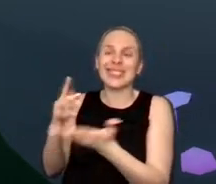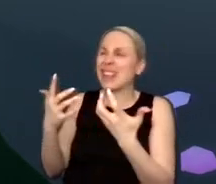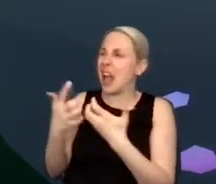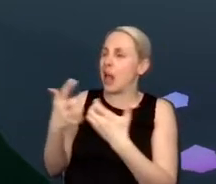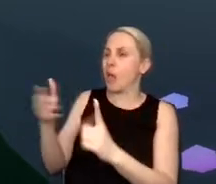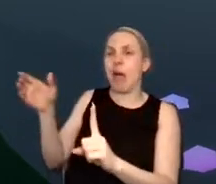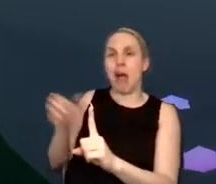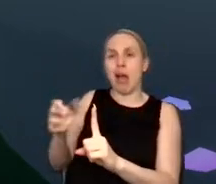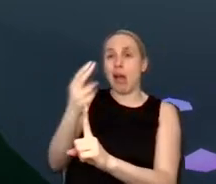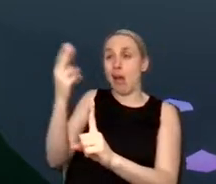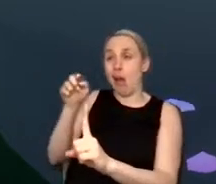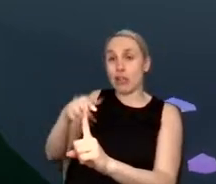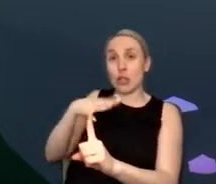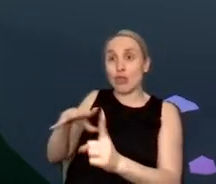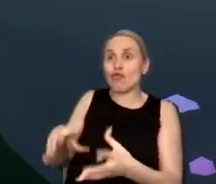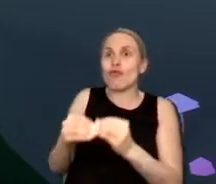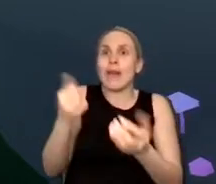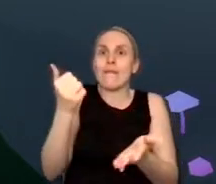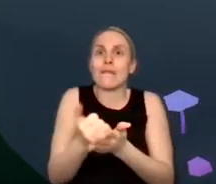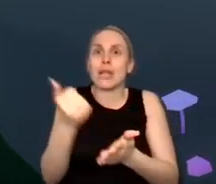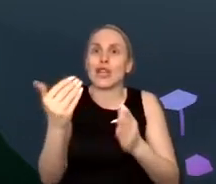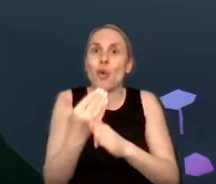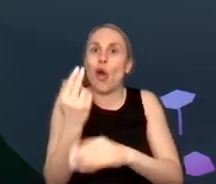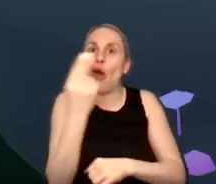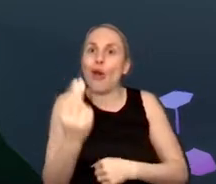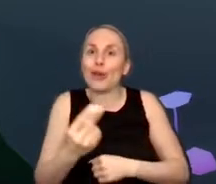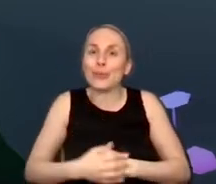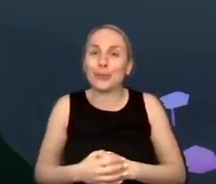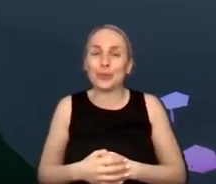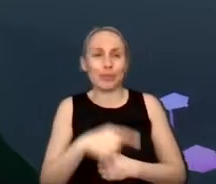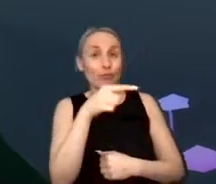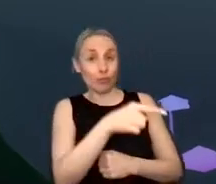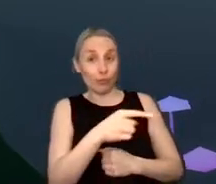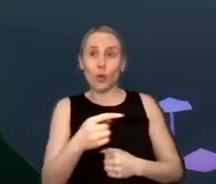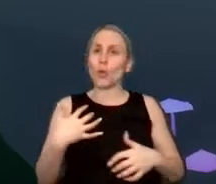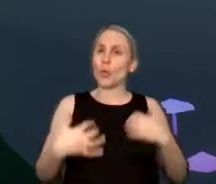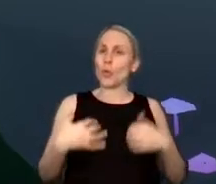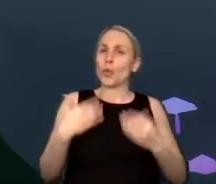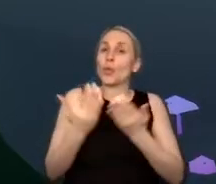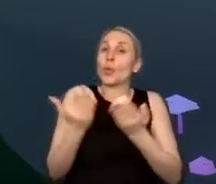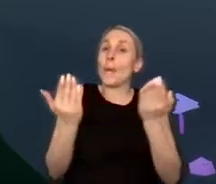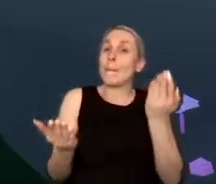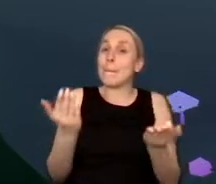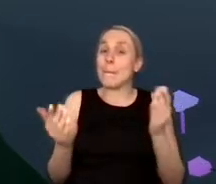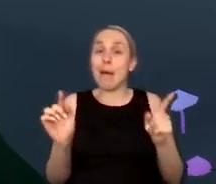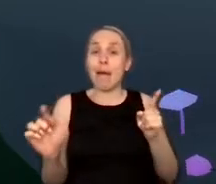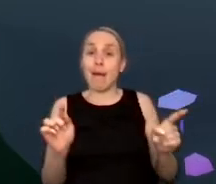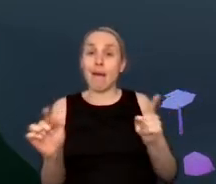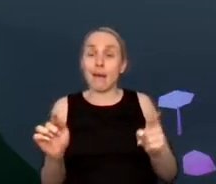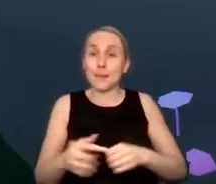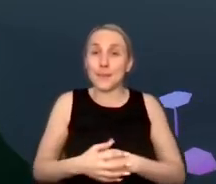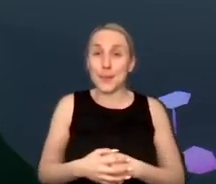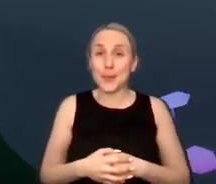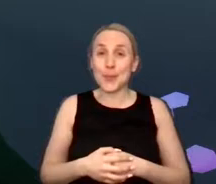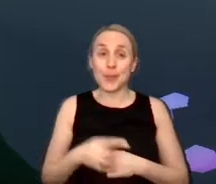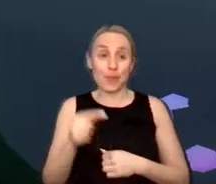like technically impressive work. So I thought that was like maybe an interesting comparison, or you know, maybe the idea of like